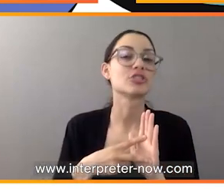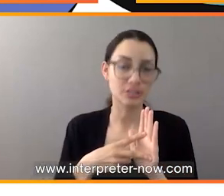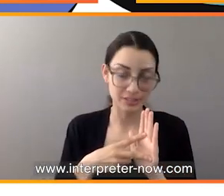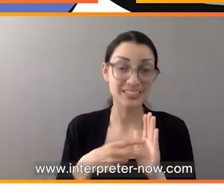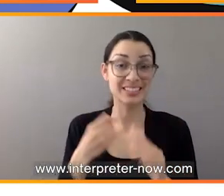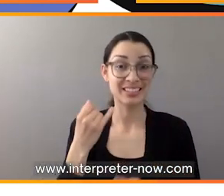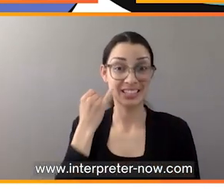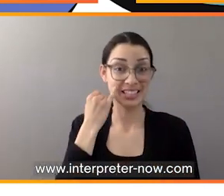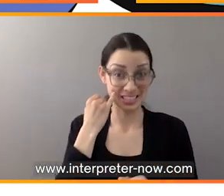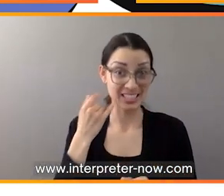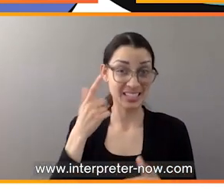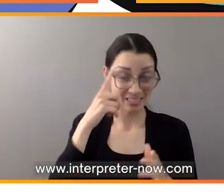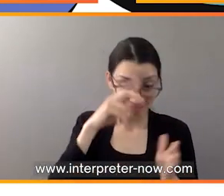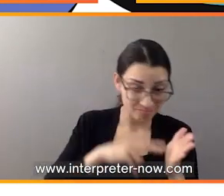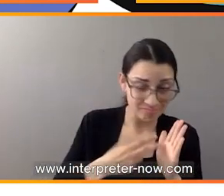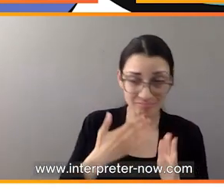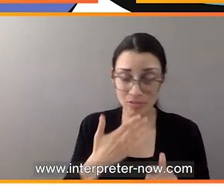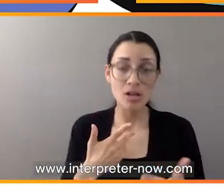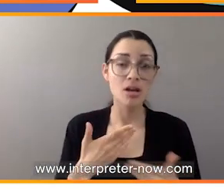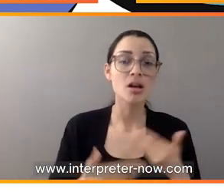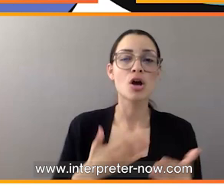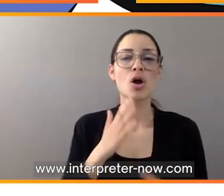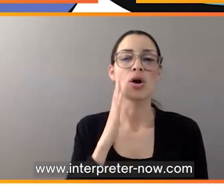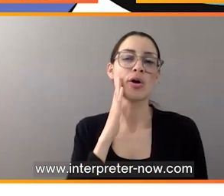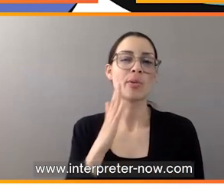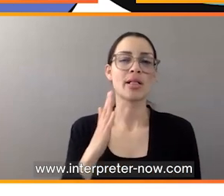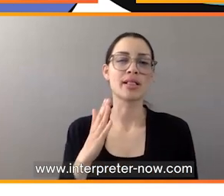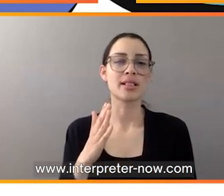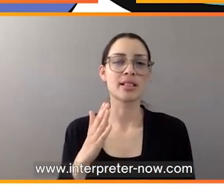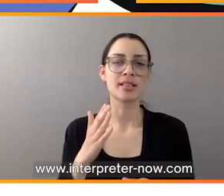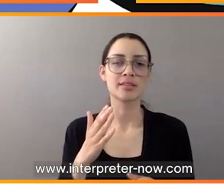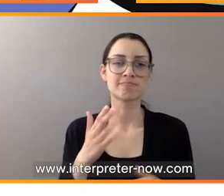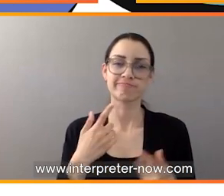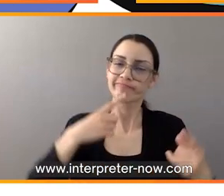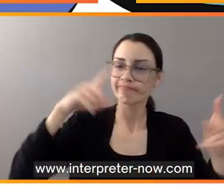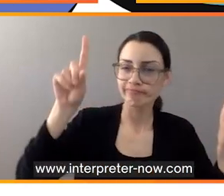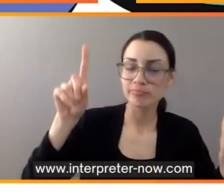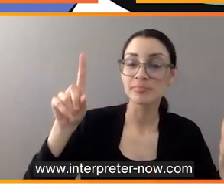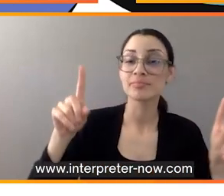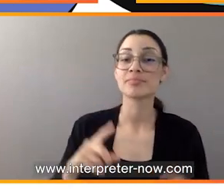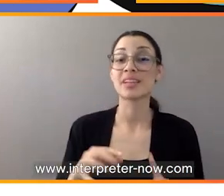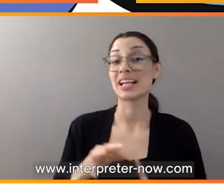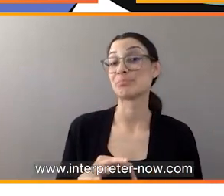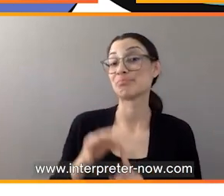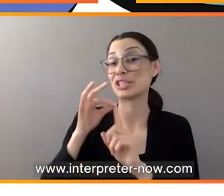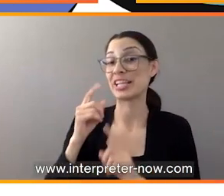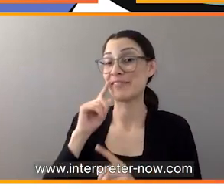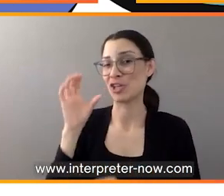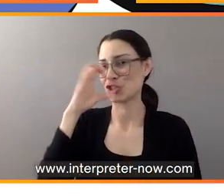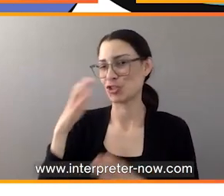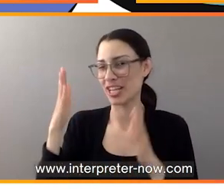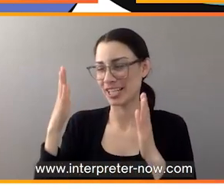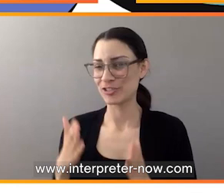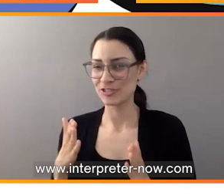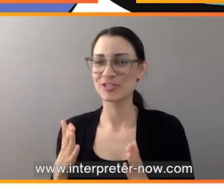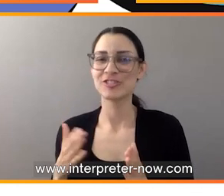faster when you're engaging in something new. And like, and especially for strangers, you know, this goes back to,